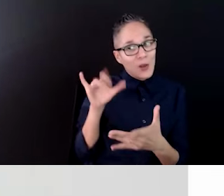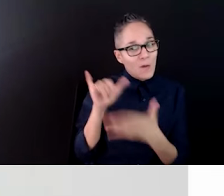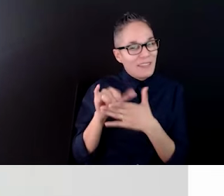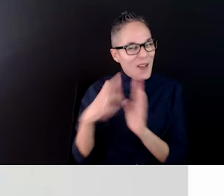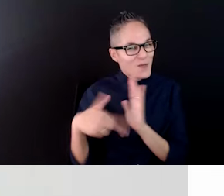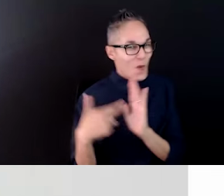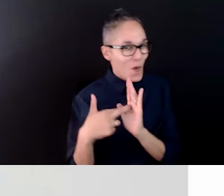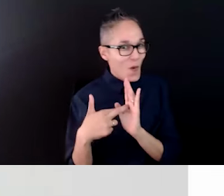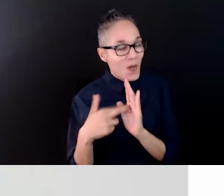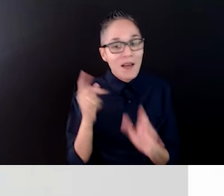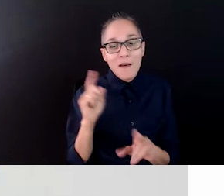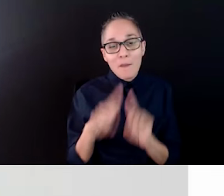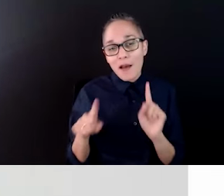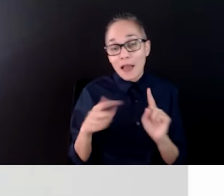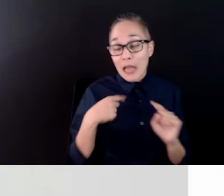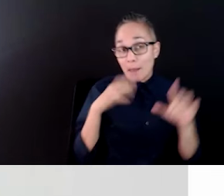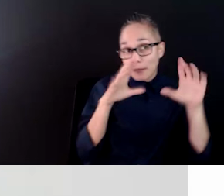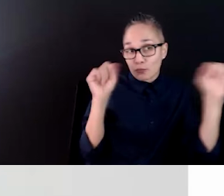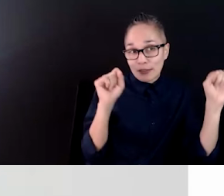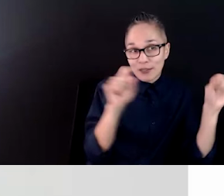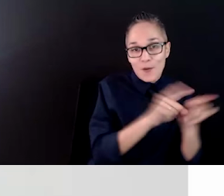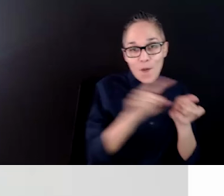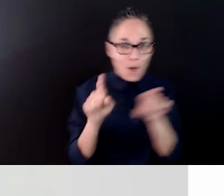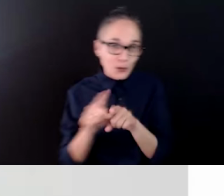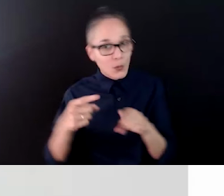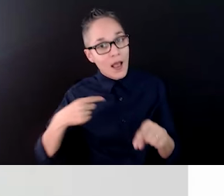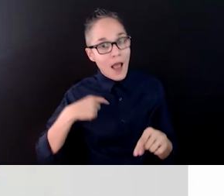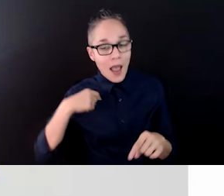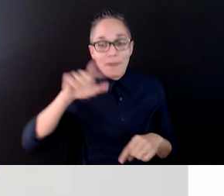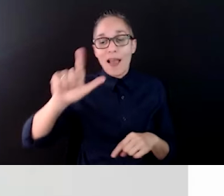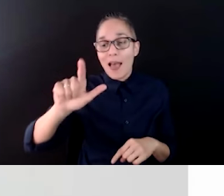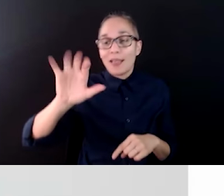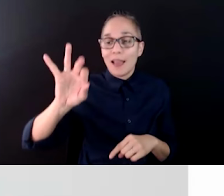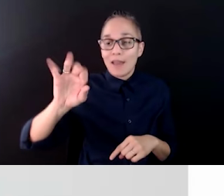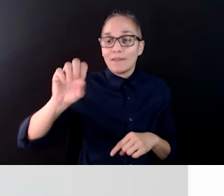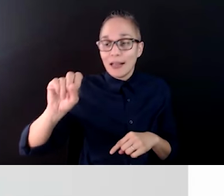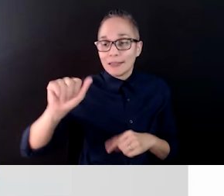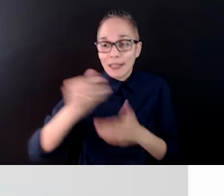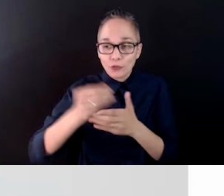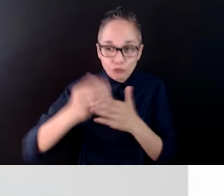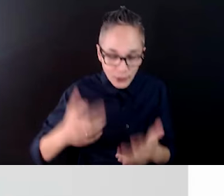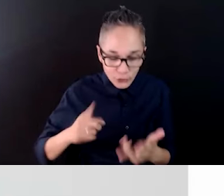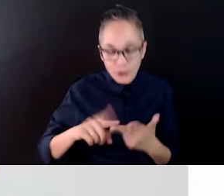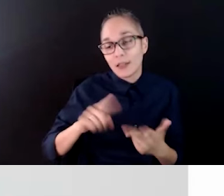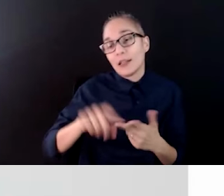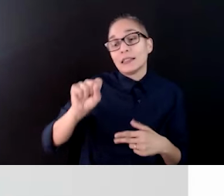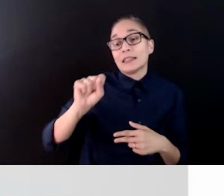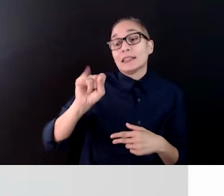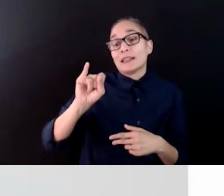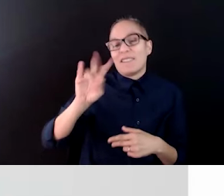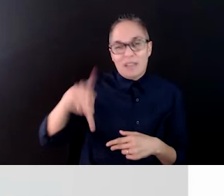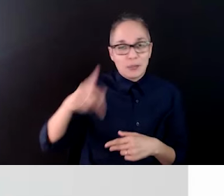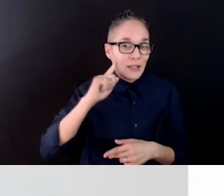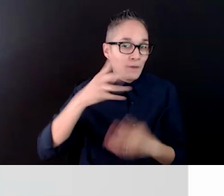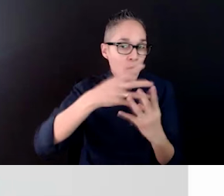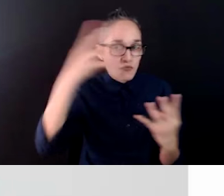my activism, so not only am I the president, but I am also LFSA treasurer. I am also site VP for the Rainbow Alliance. And